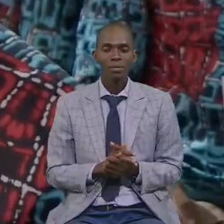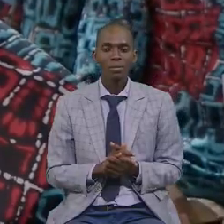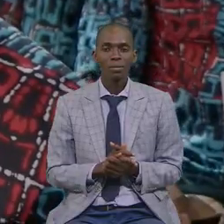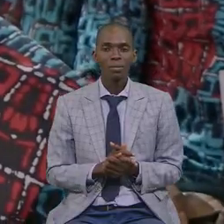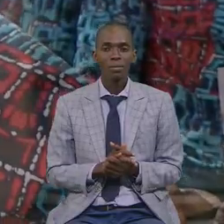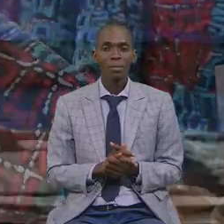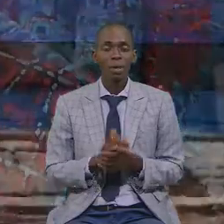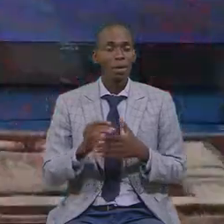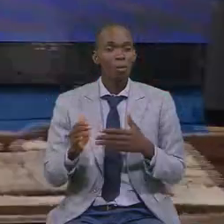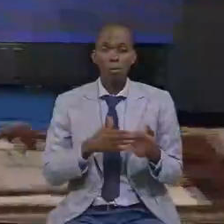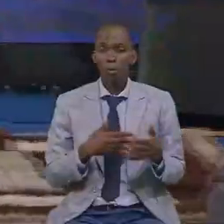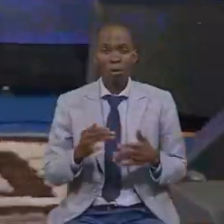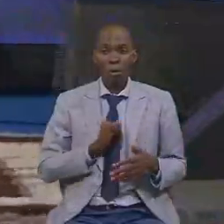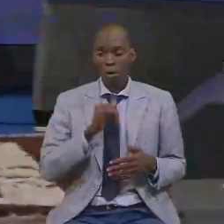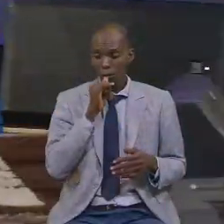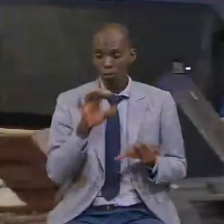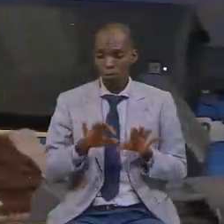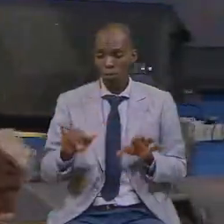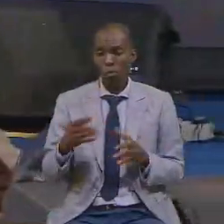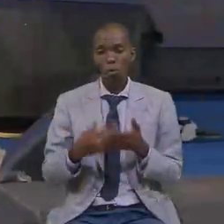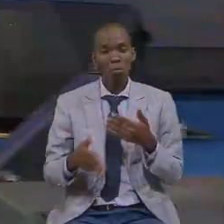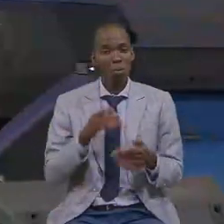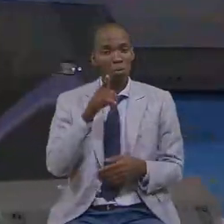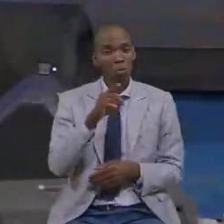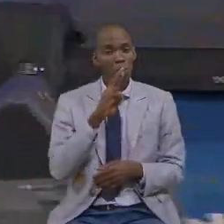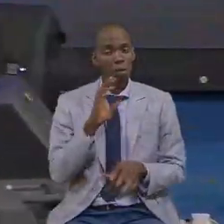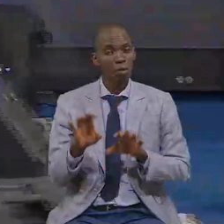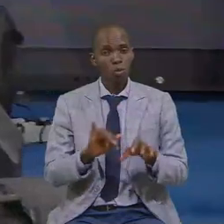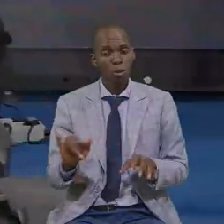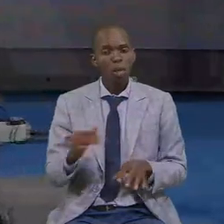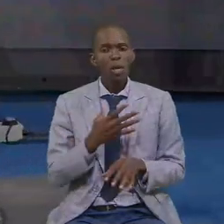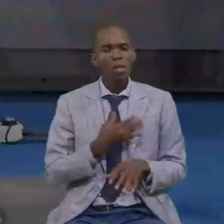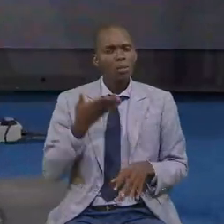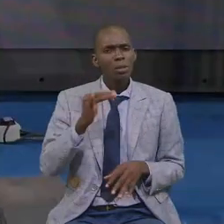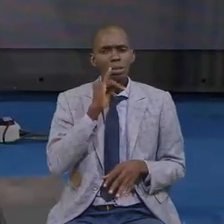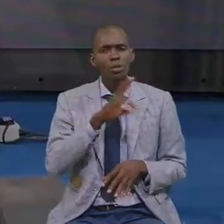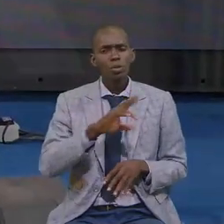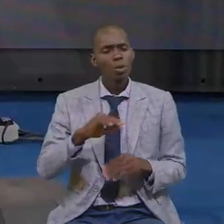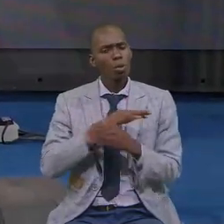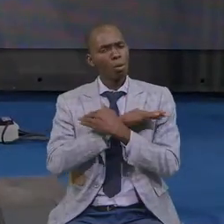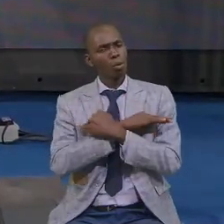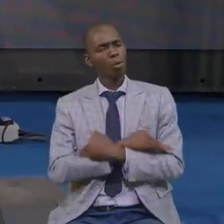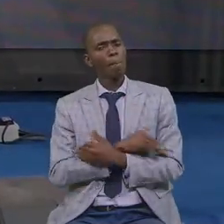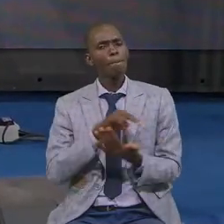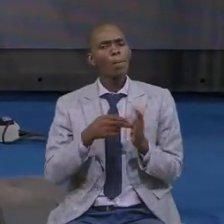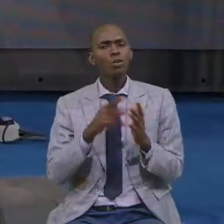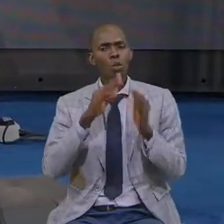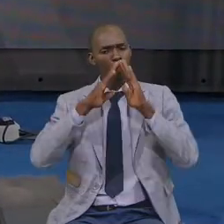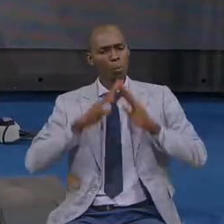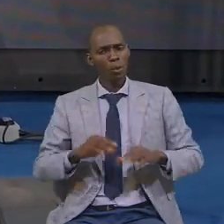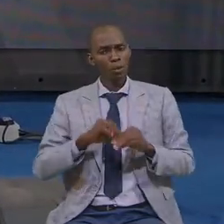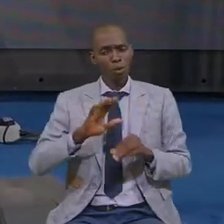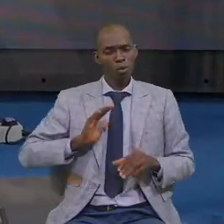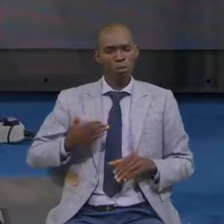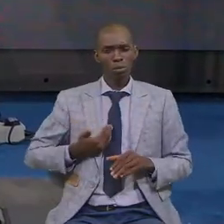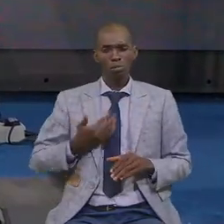Whatever I'm doing, whatever you are doing, and there's no rest in our soul, check it up again.